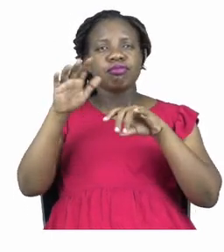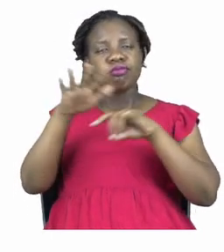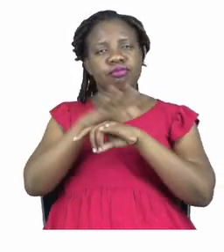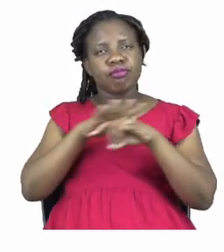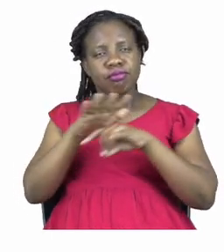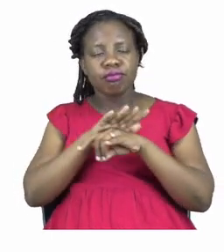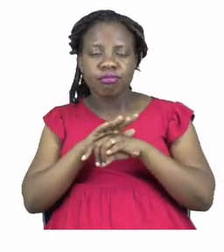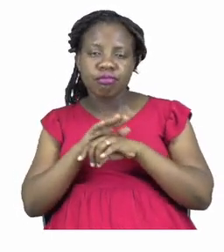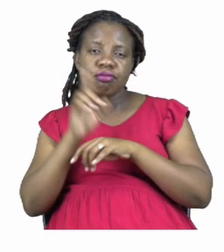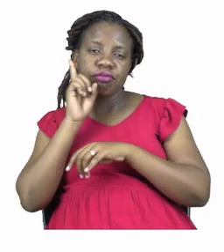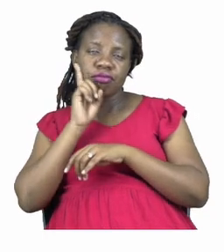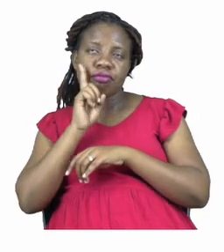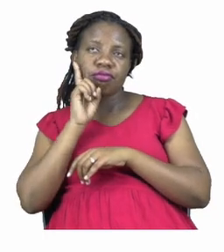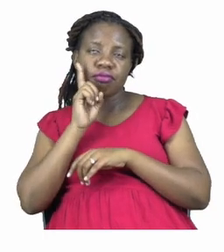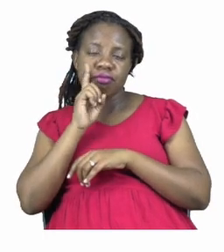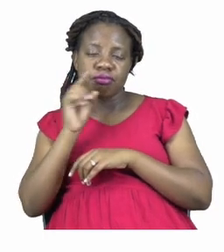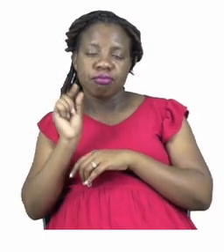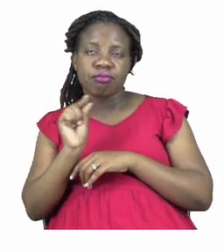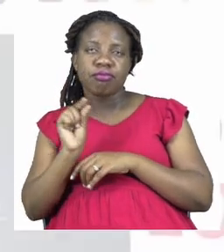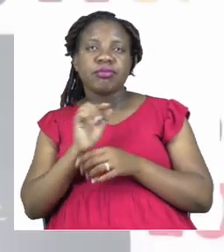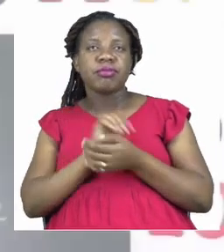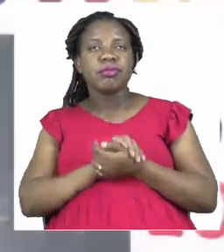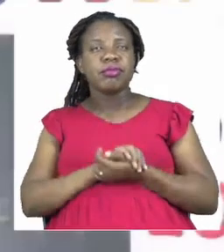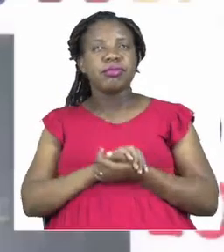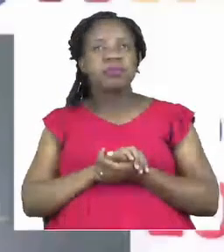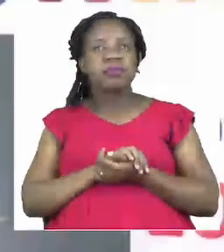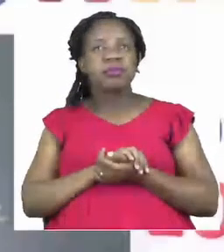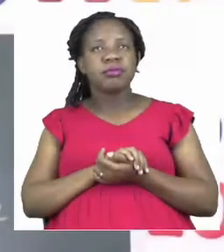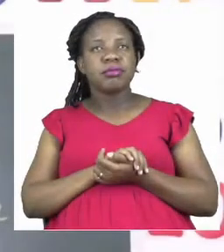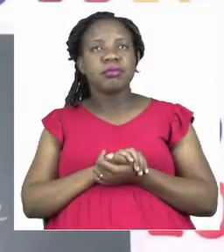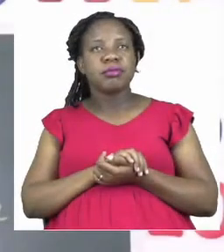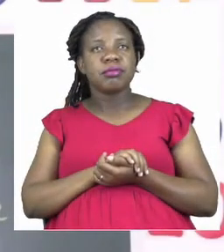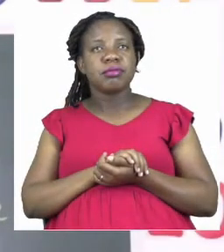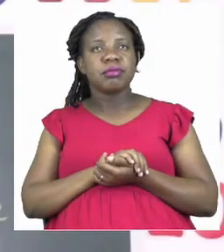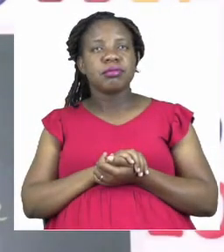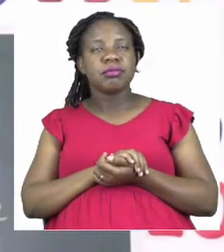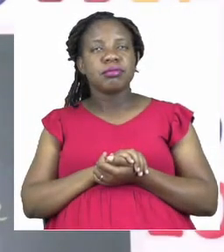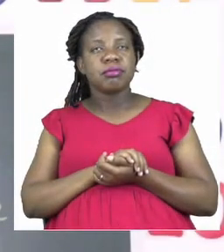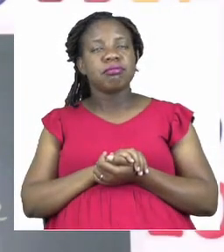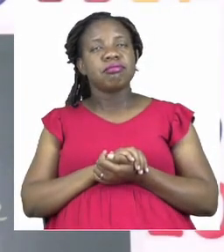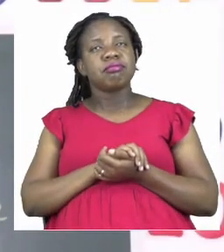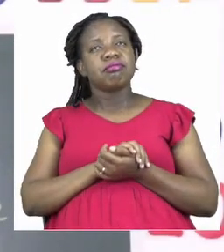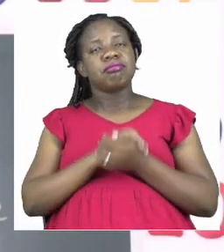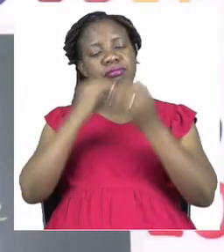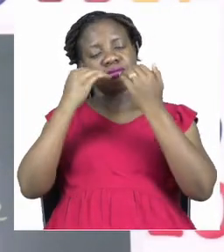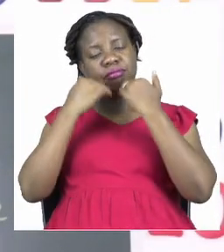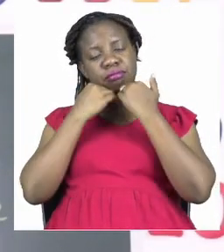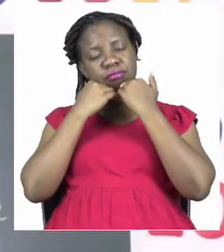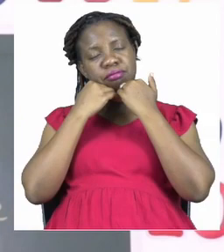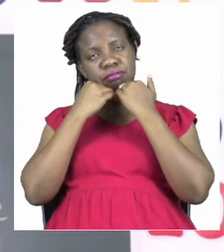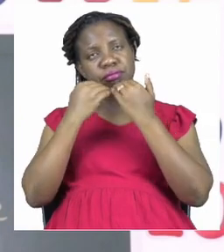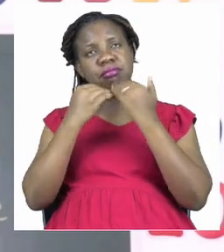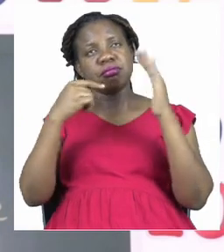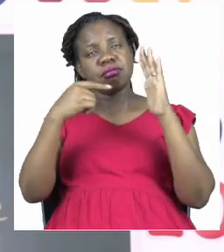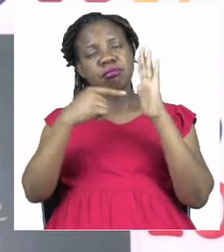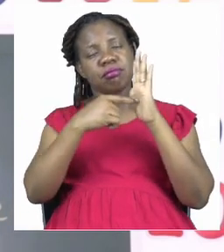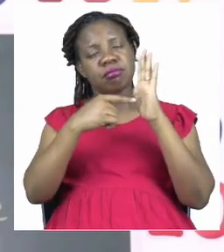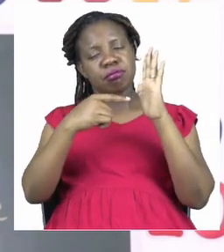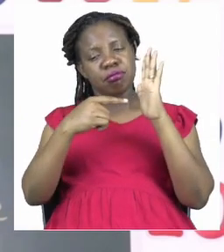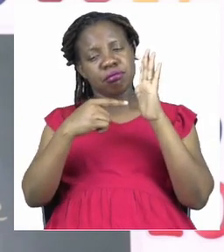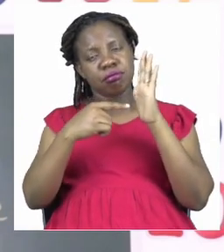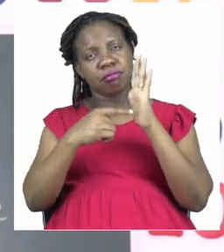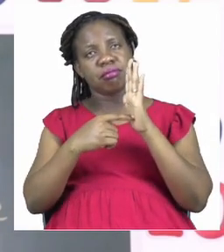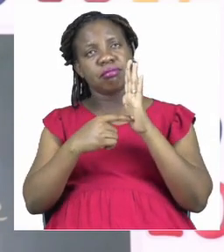take a look at the board so we can see which are the important points. Now, the first thing you need to tell us about your pet is